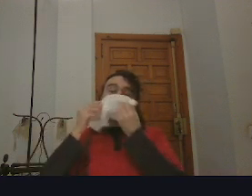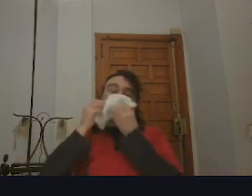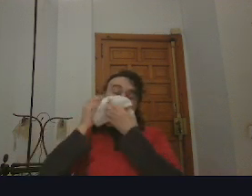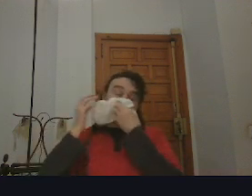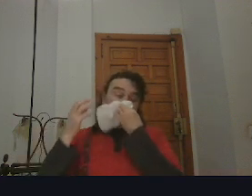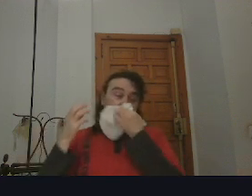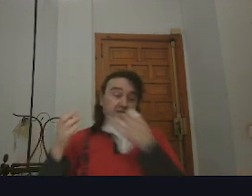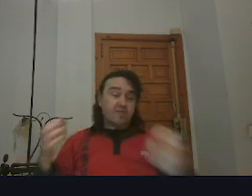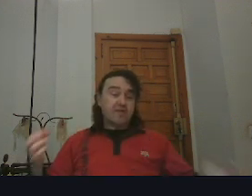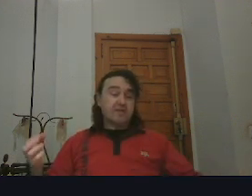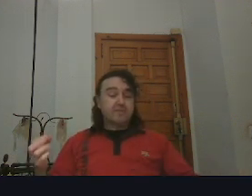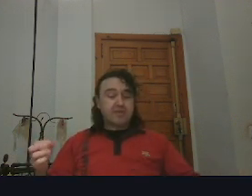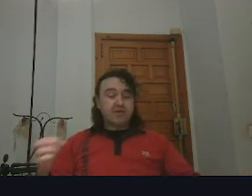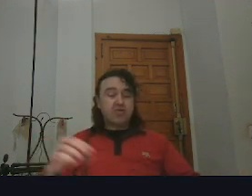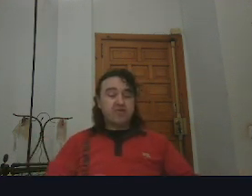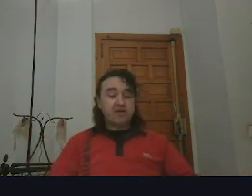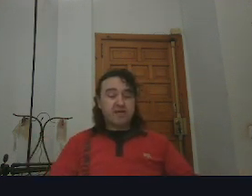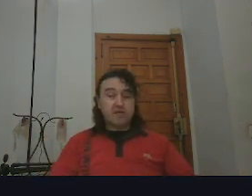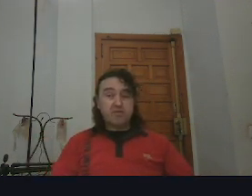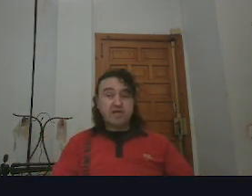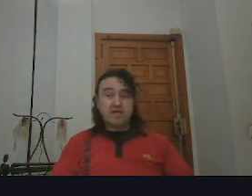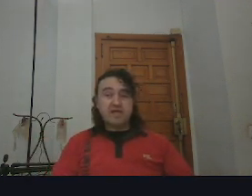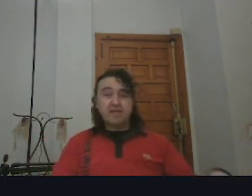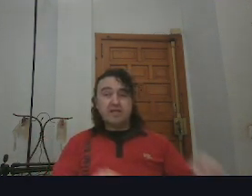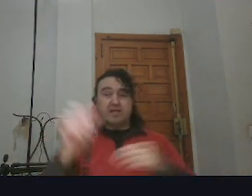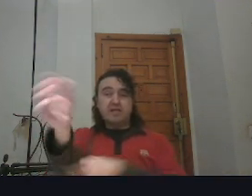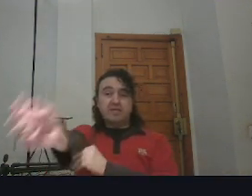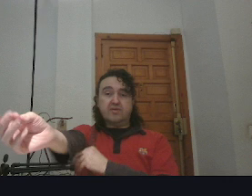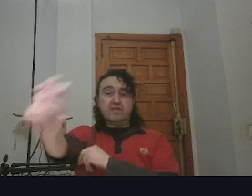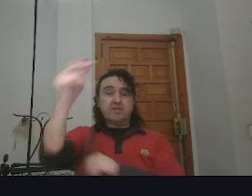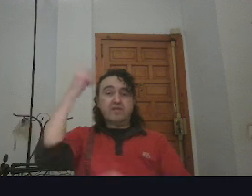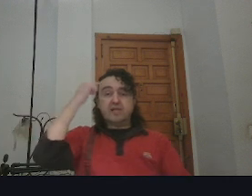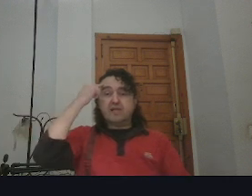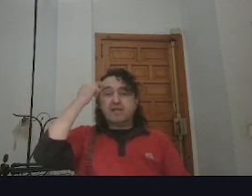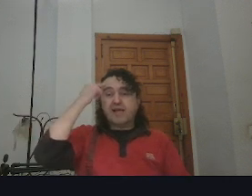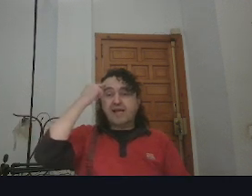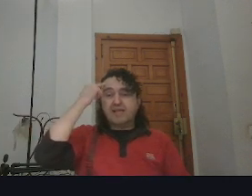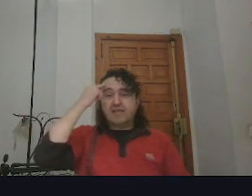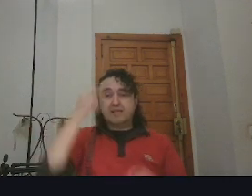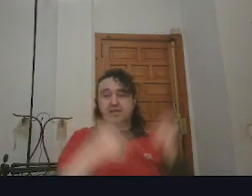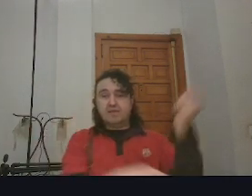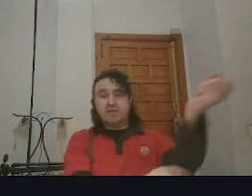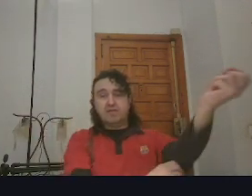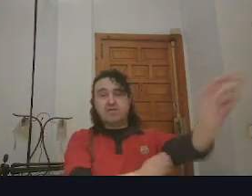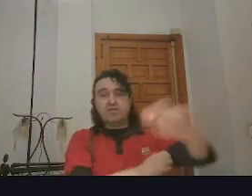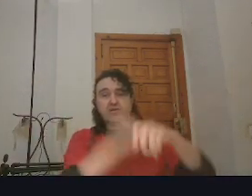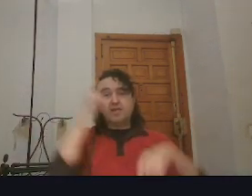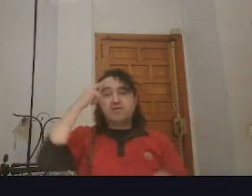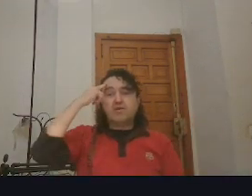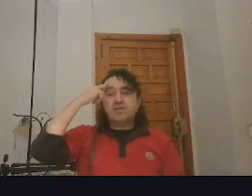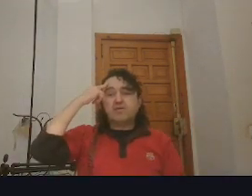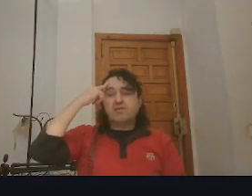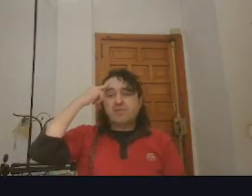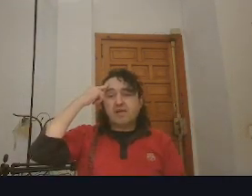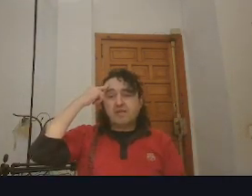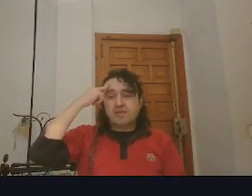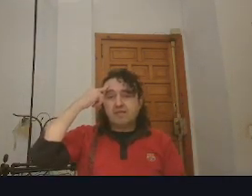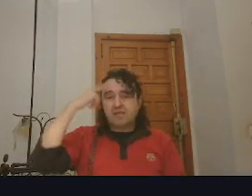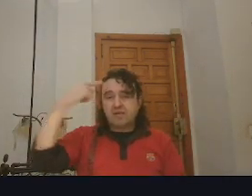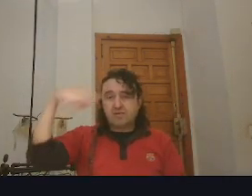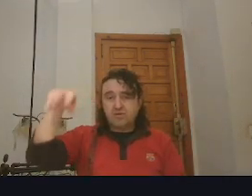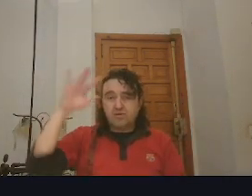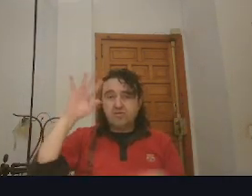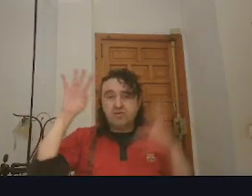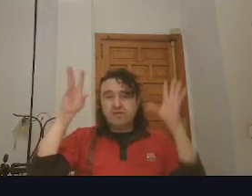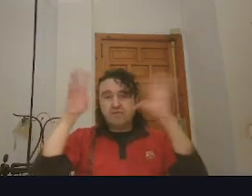I'm sorry, but you have to repeat over and over again in order to get it. Not only on your mind,